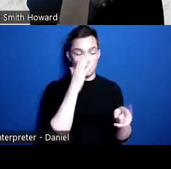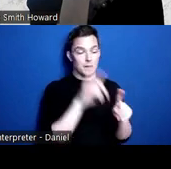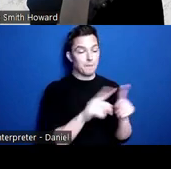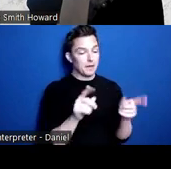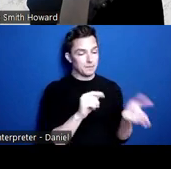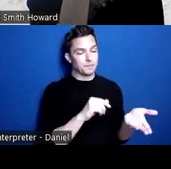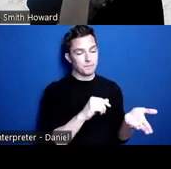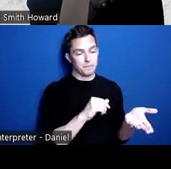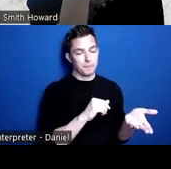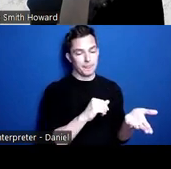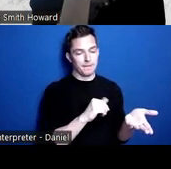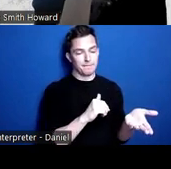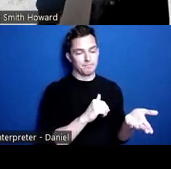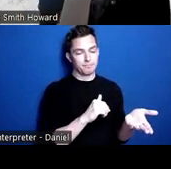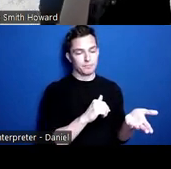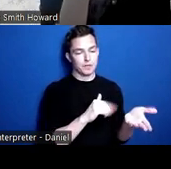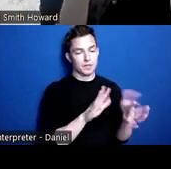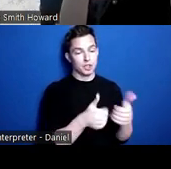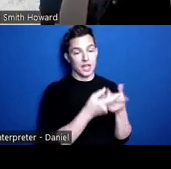I think the challenge